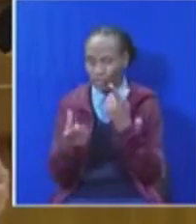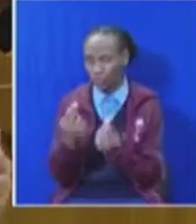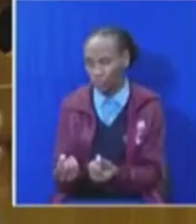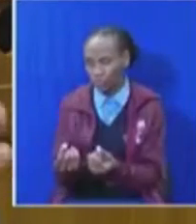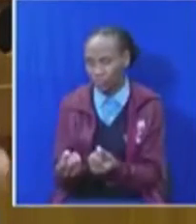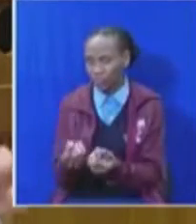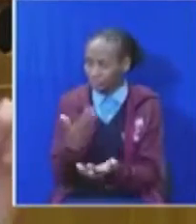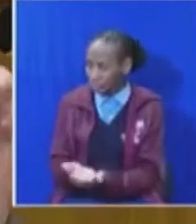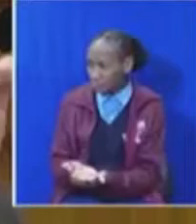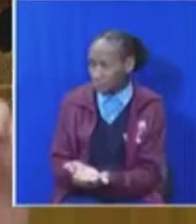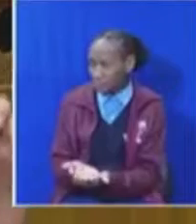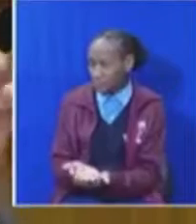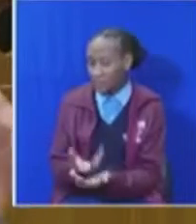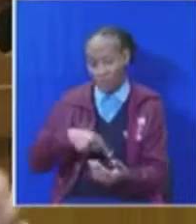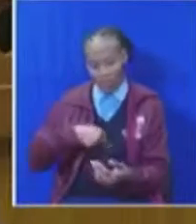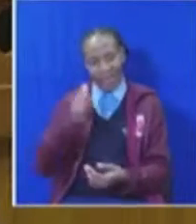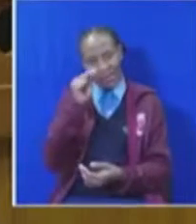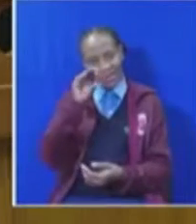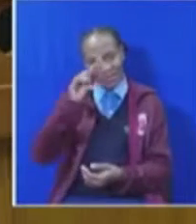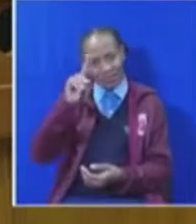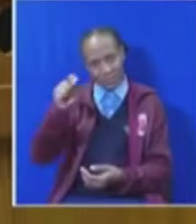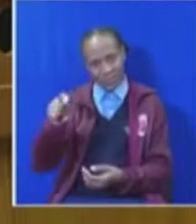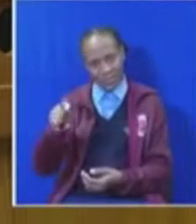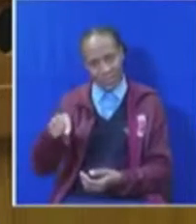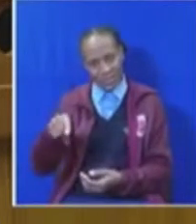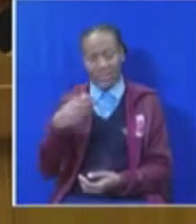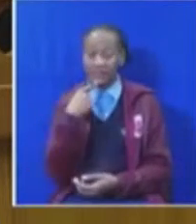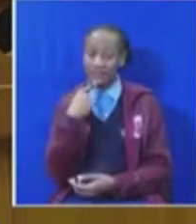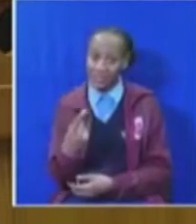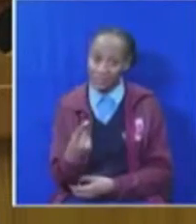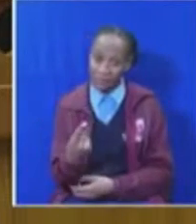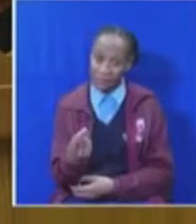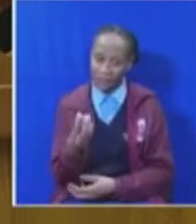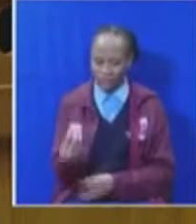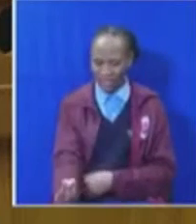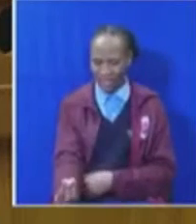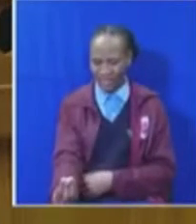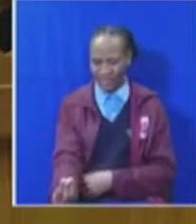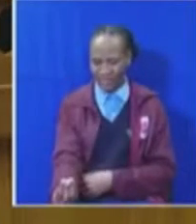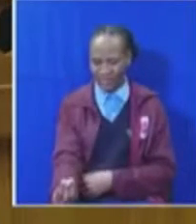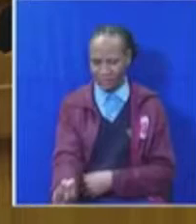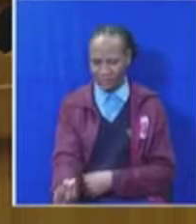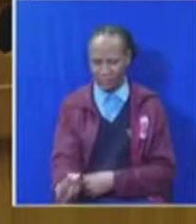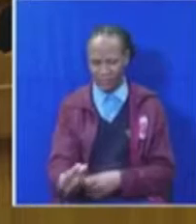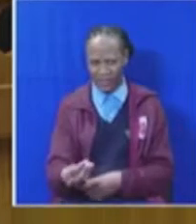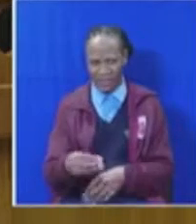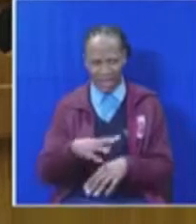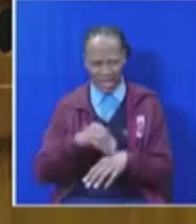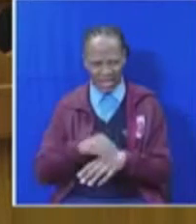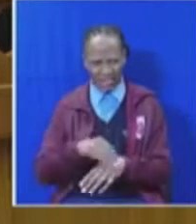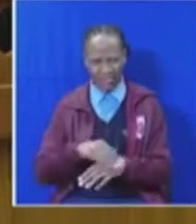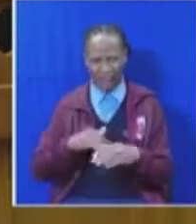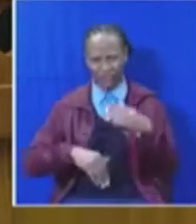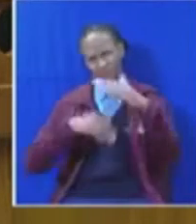suggested that we add in a clause about consent to the effect that a child who is not sufficiently mature and does not